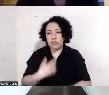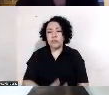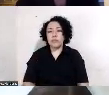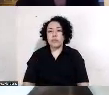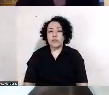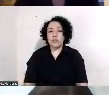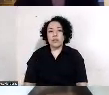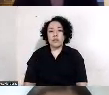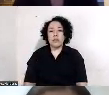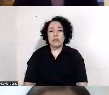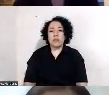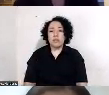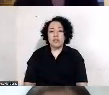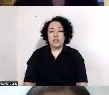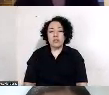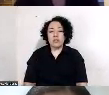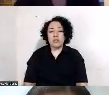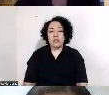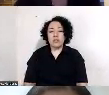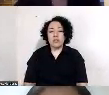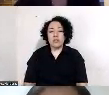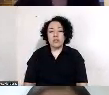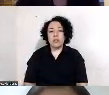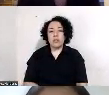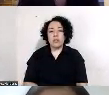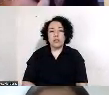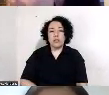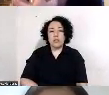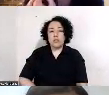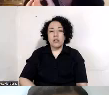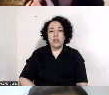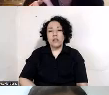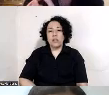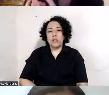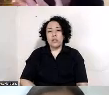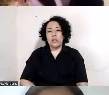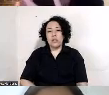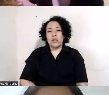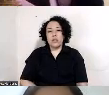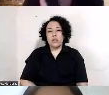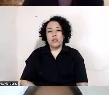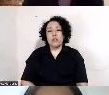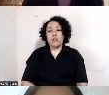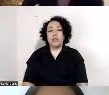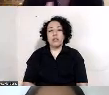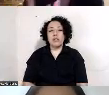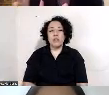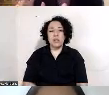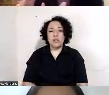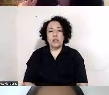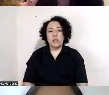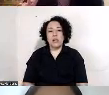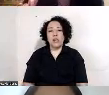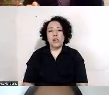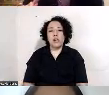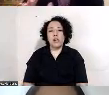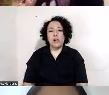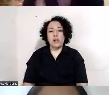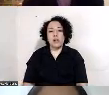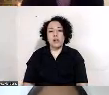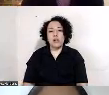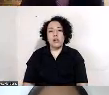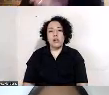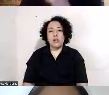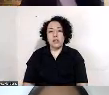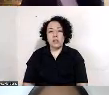then the fourth and fifth thing, again, executive function, time management, study strategies, and they added